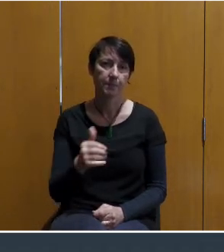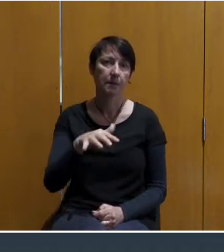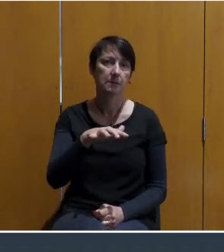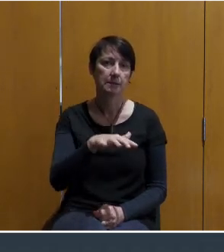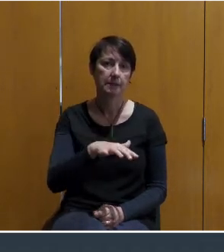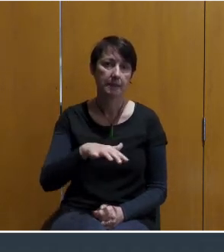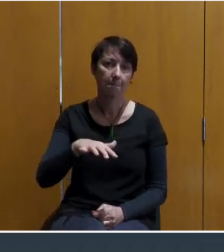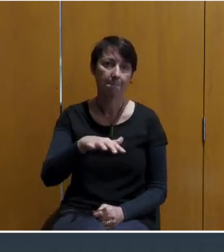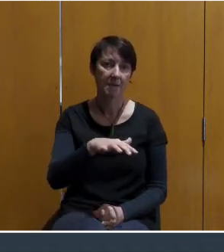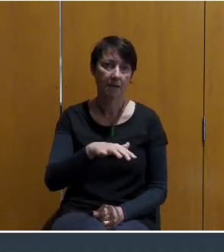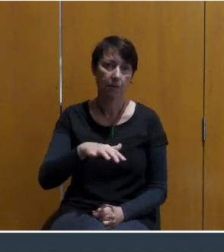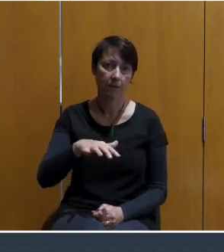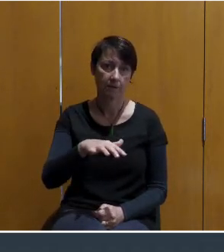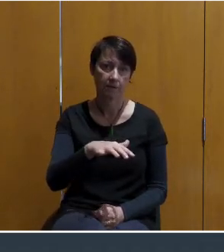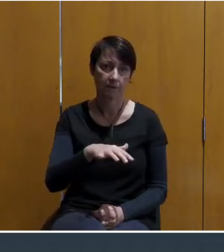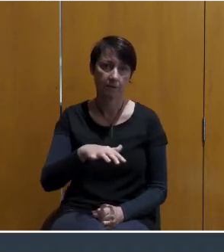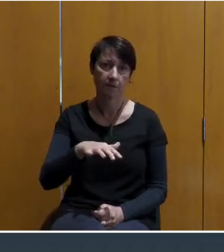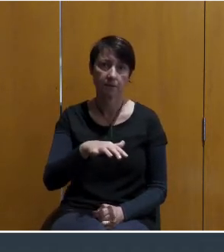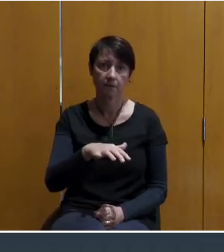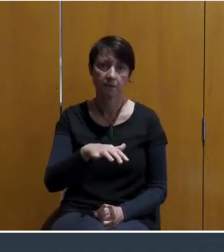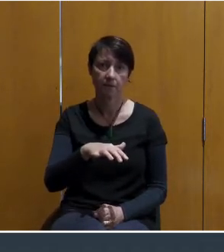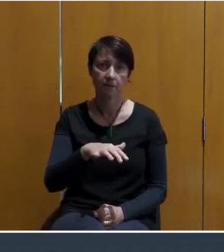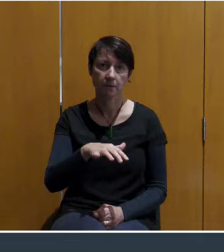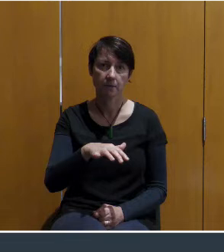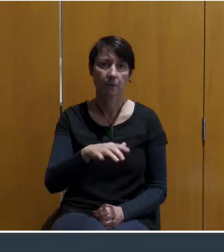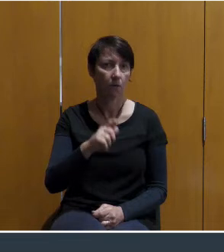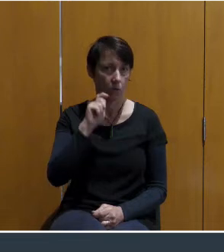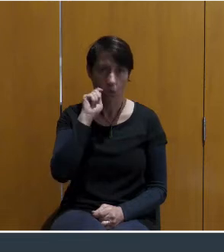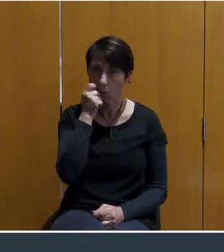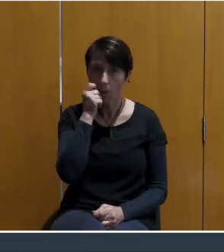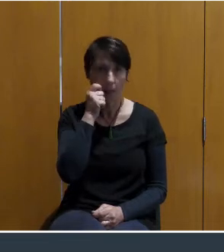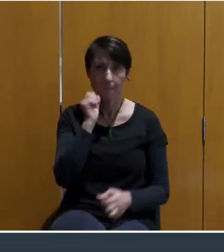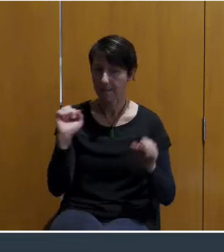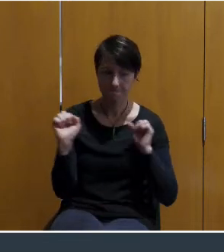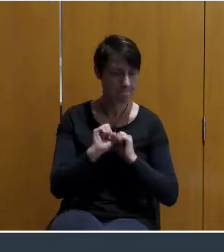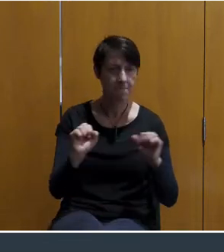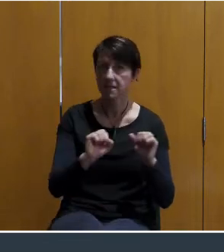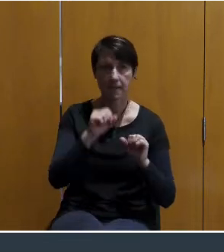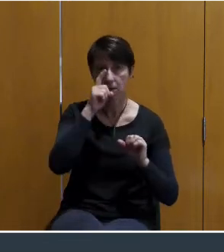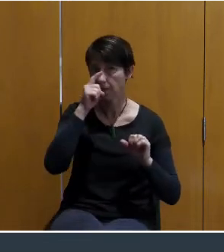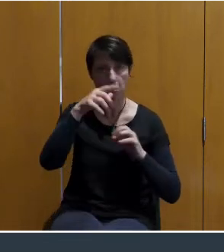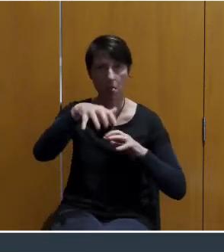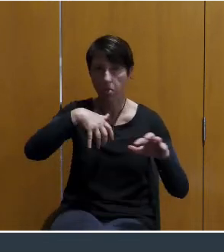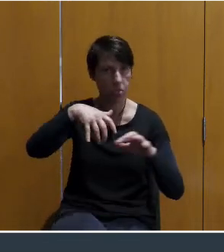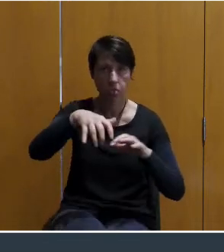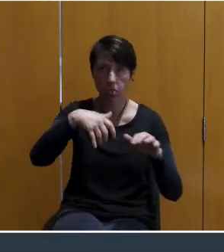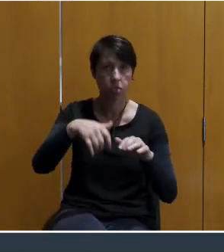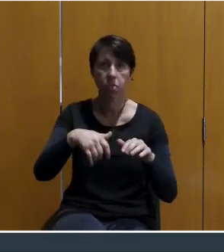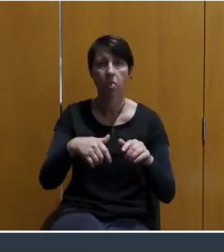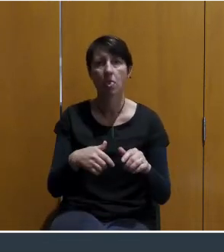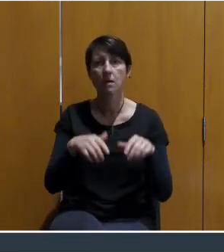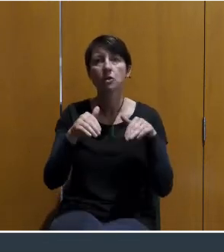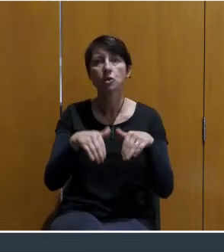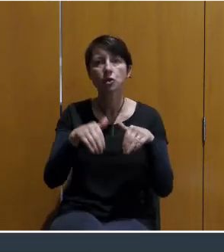of people and dogs looking for a quiet place to just be with their dogs, off-lead, to throw a